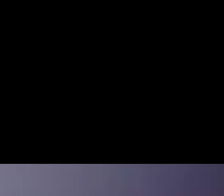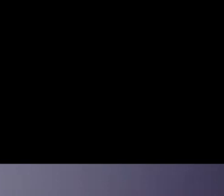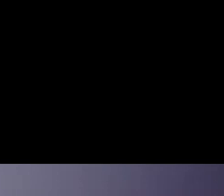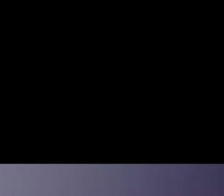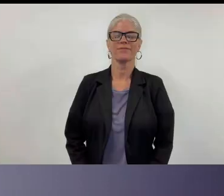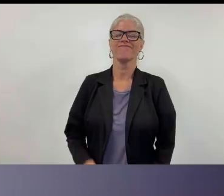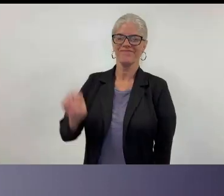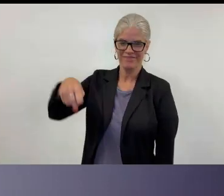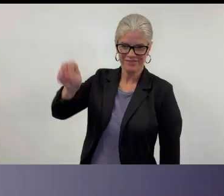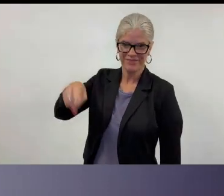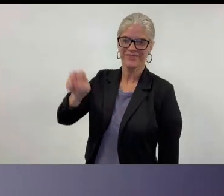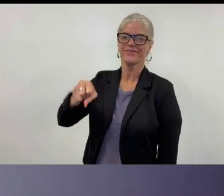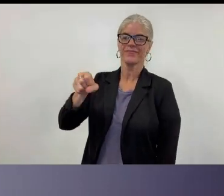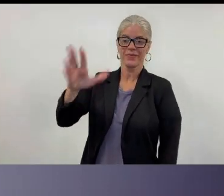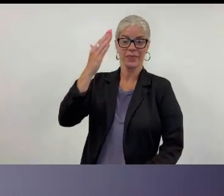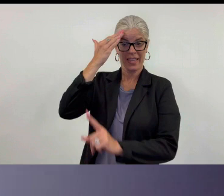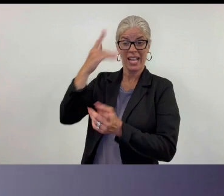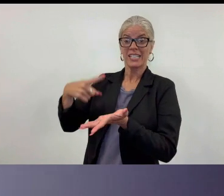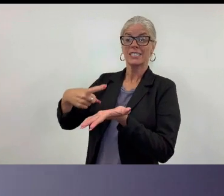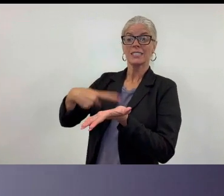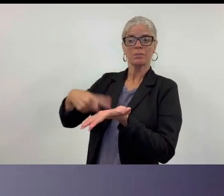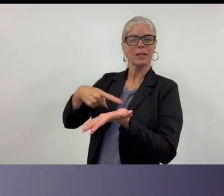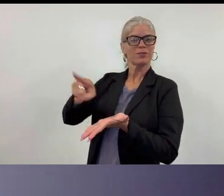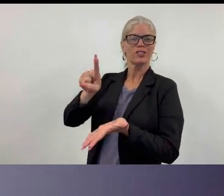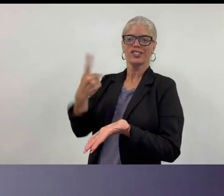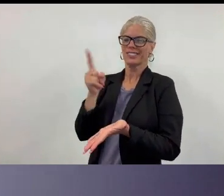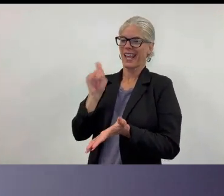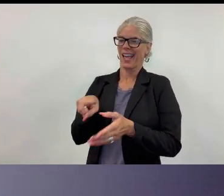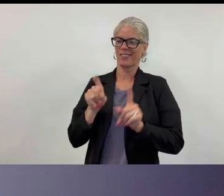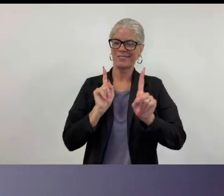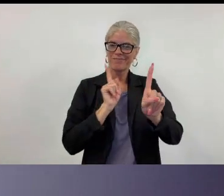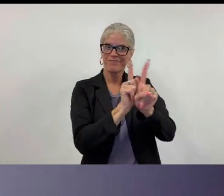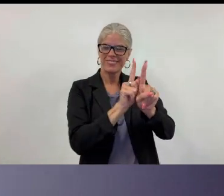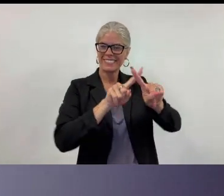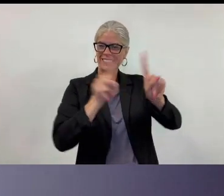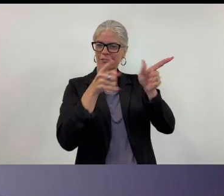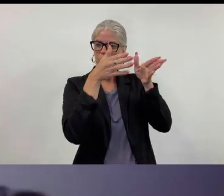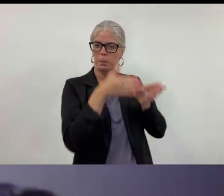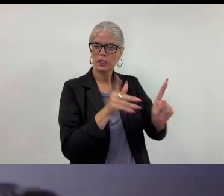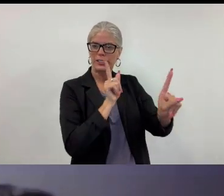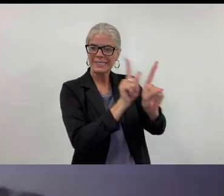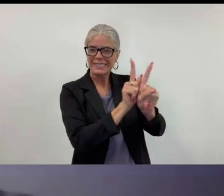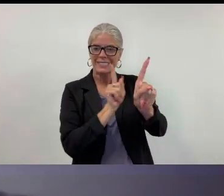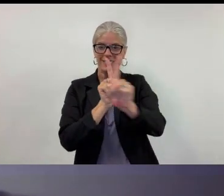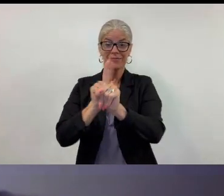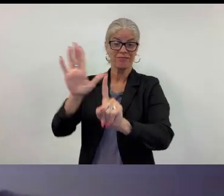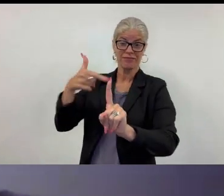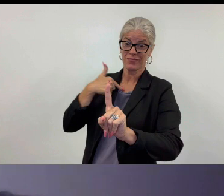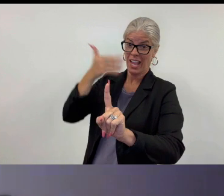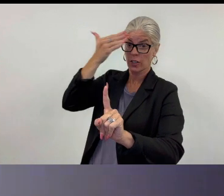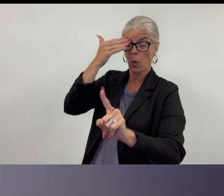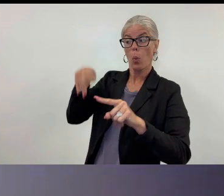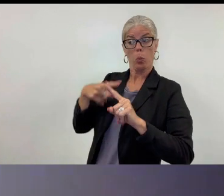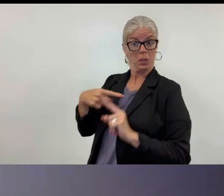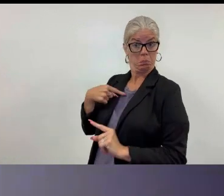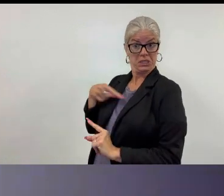Yes. Yeah. So, sometimes sometimes you just have to go to a different